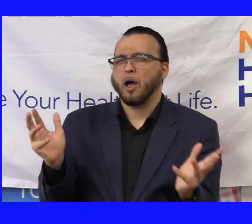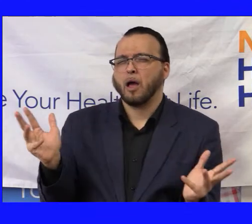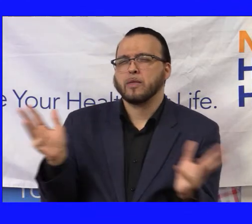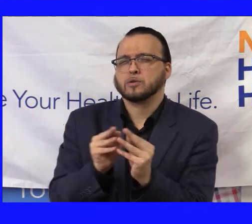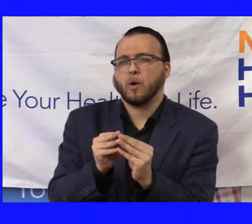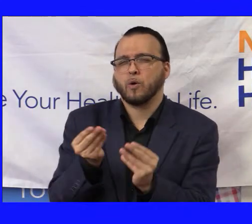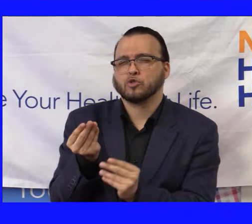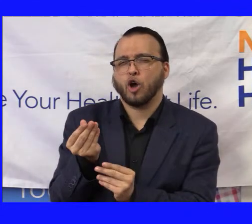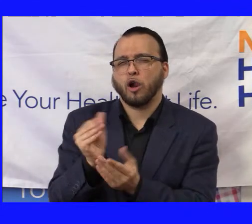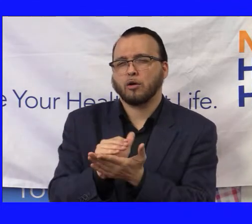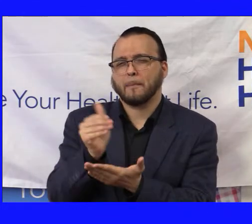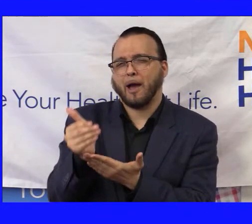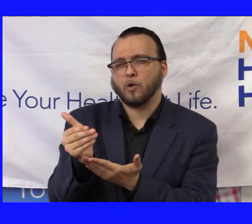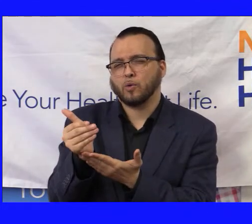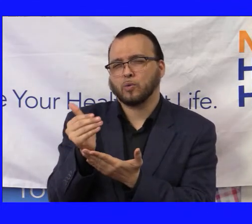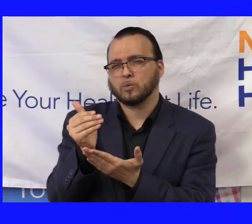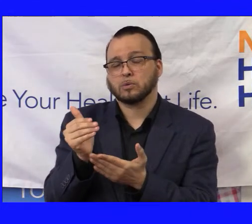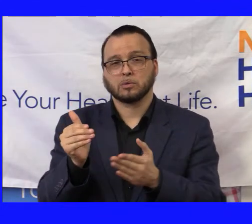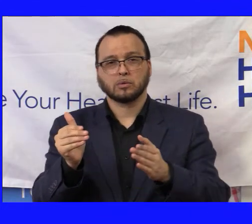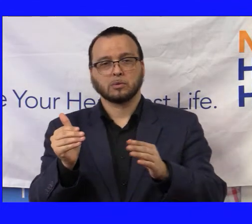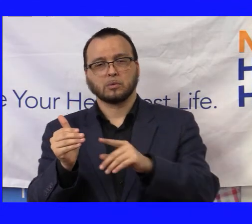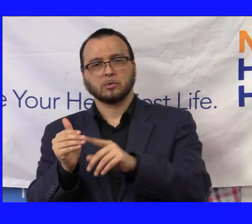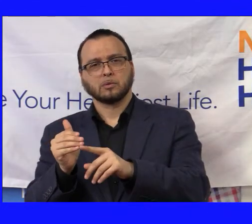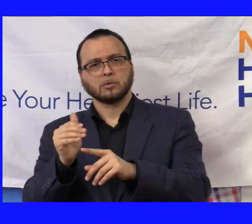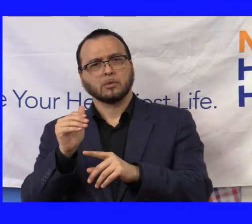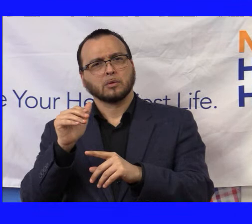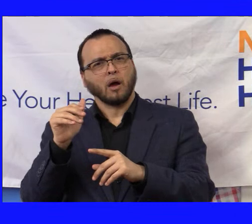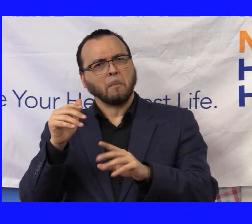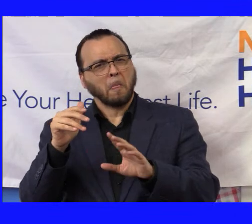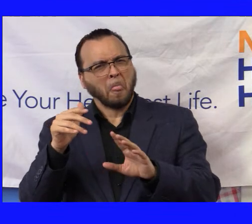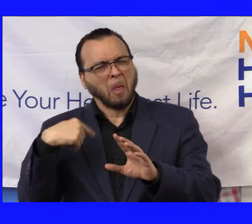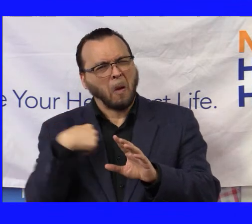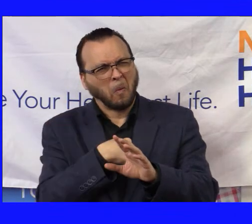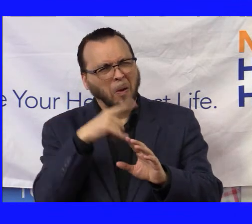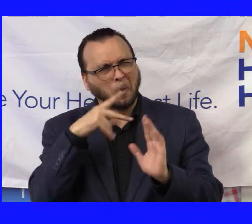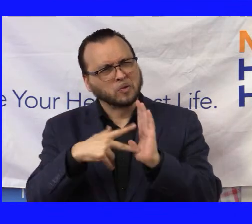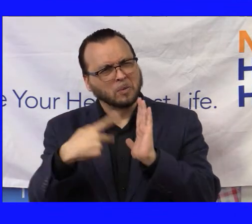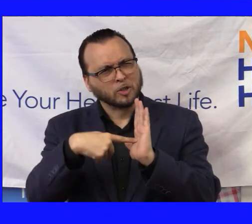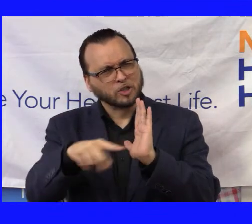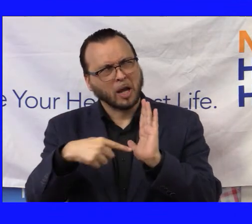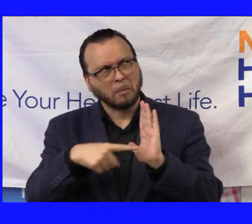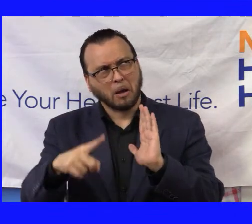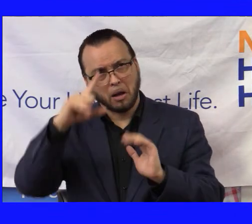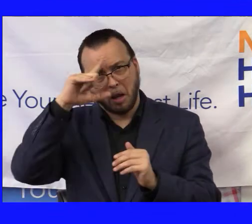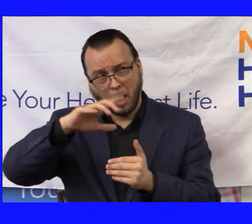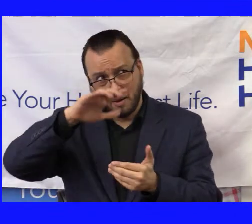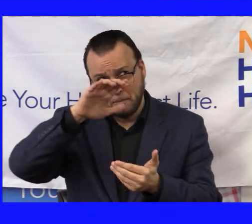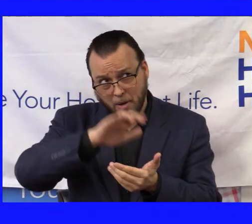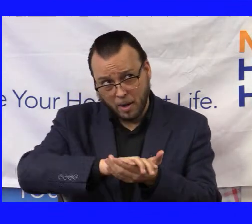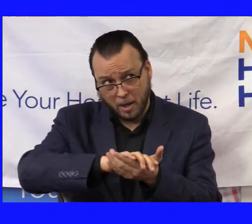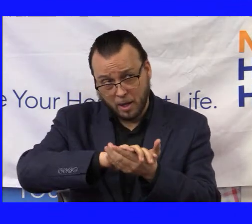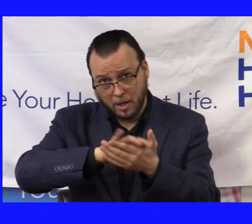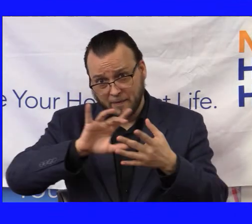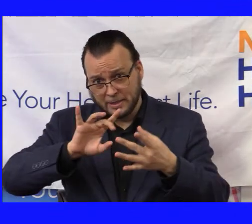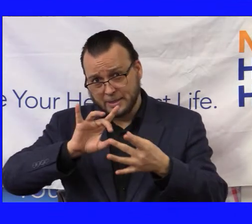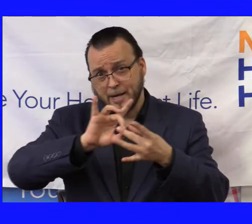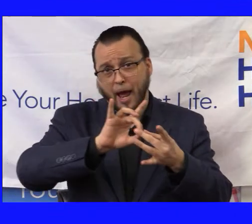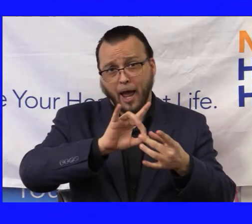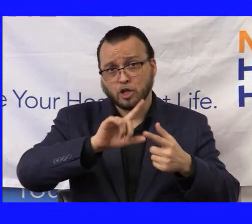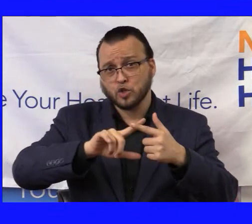projects they did. So we'll triple check, but I believe that it ties to the